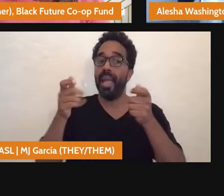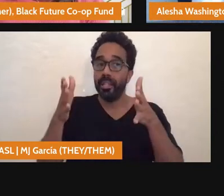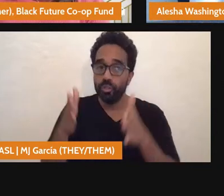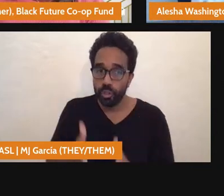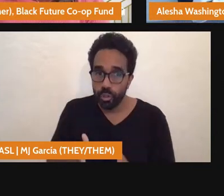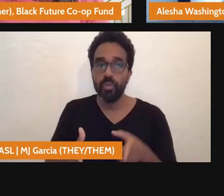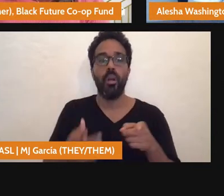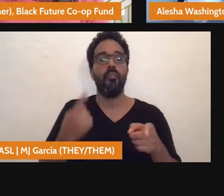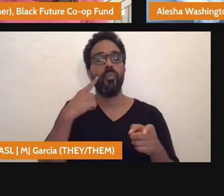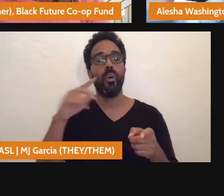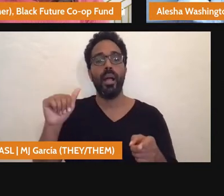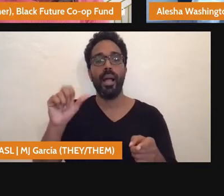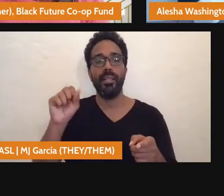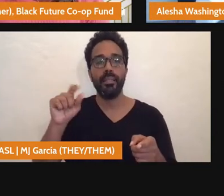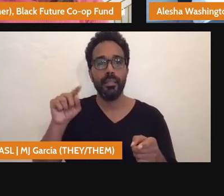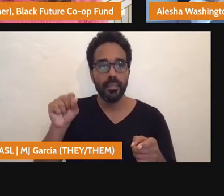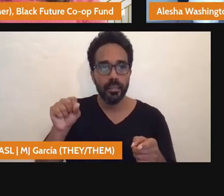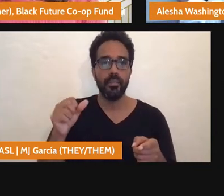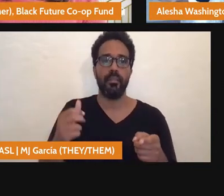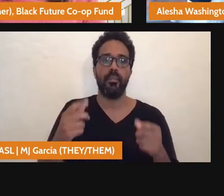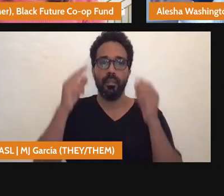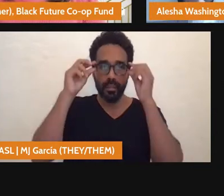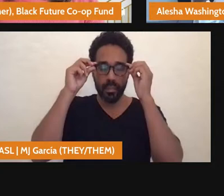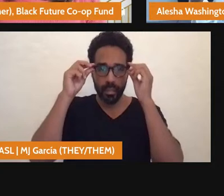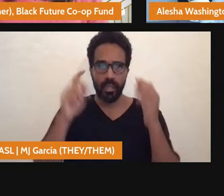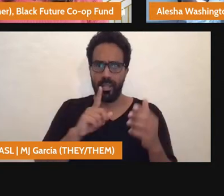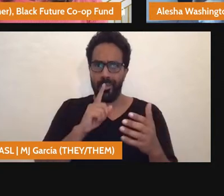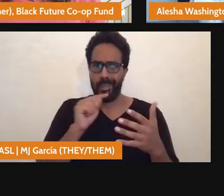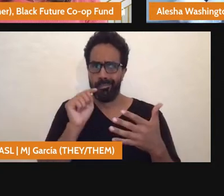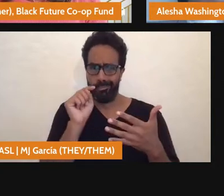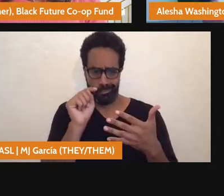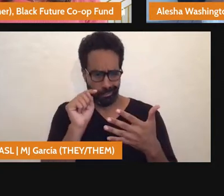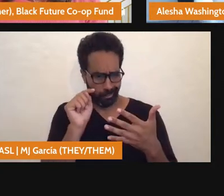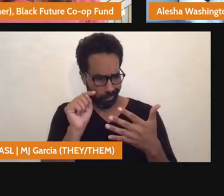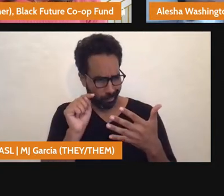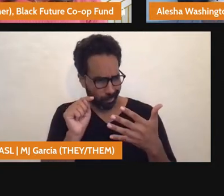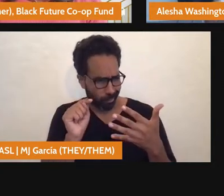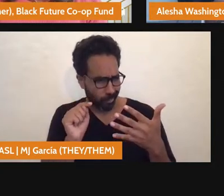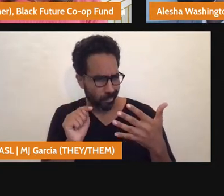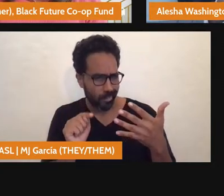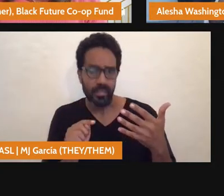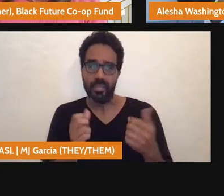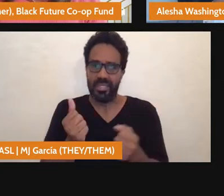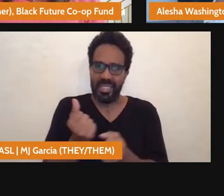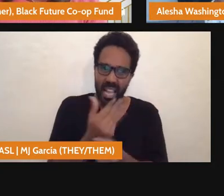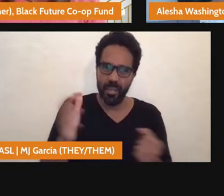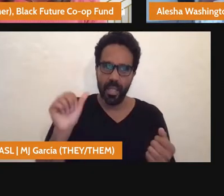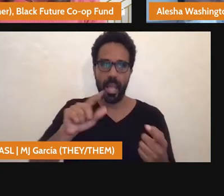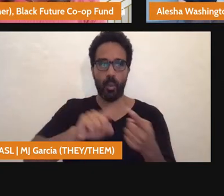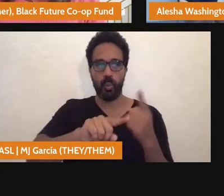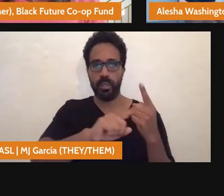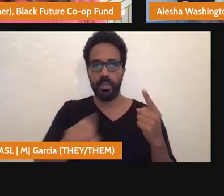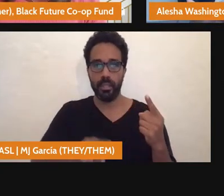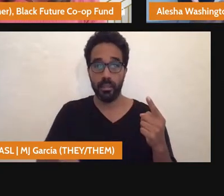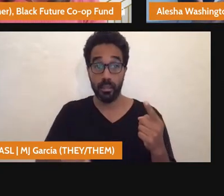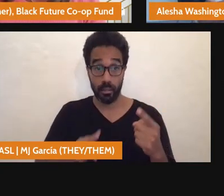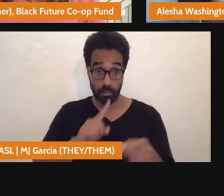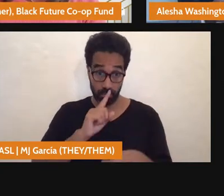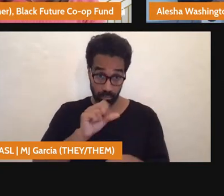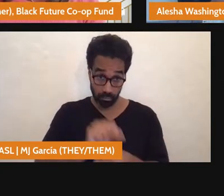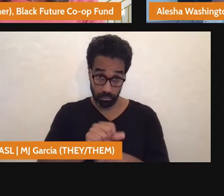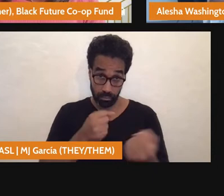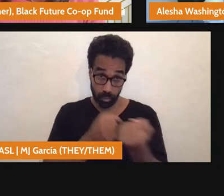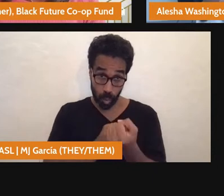assets, right? What screens do we use to determine where we invest? These are other ways from an internal standpoint to kind of walk the talk, so to